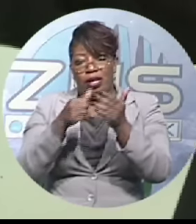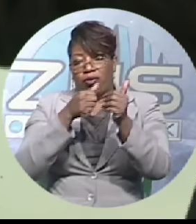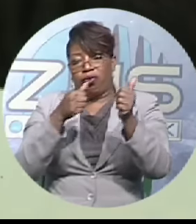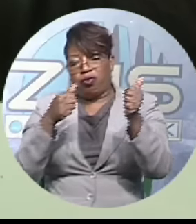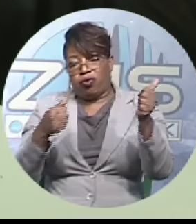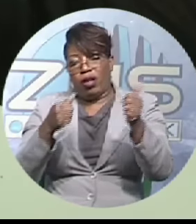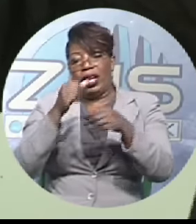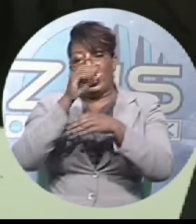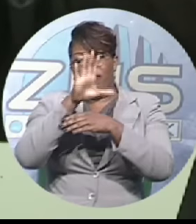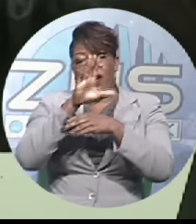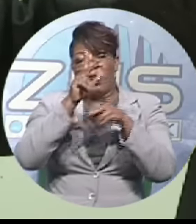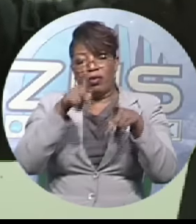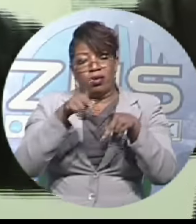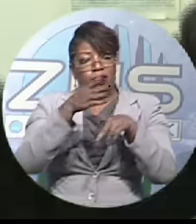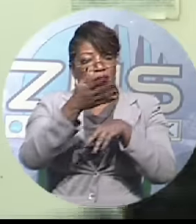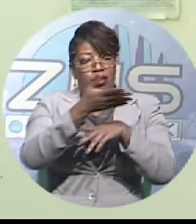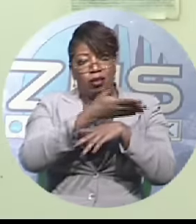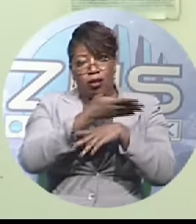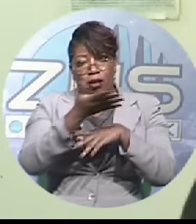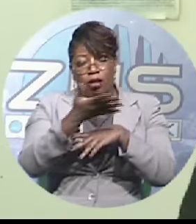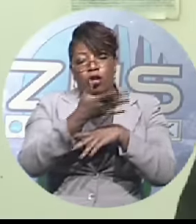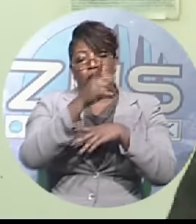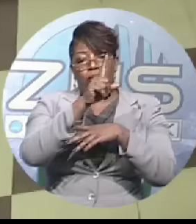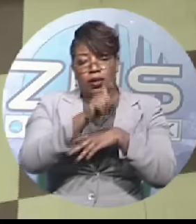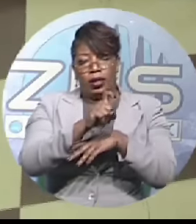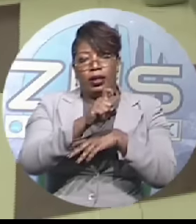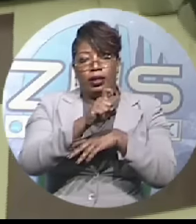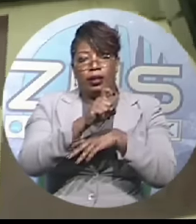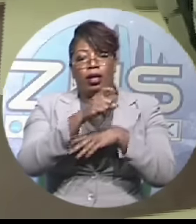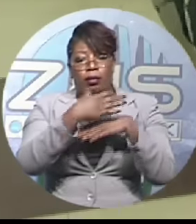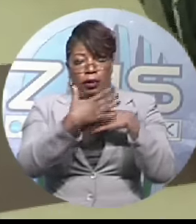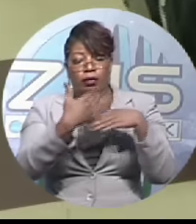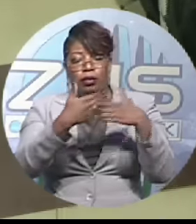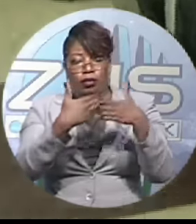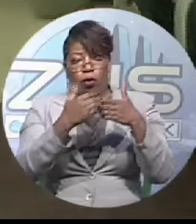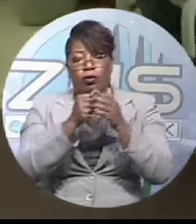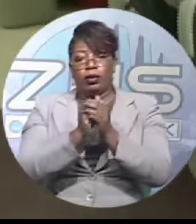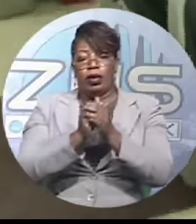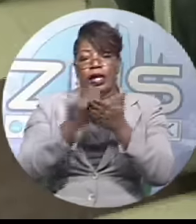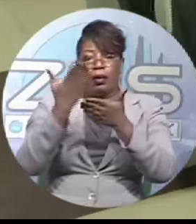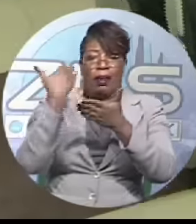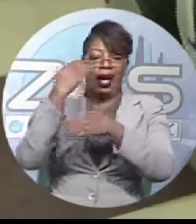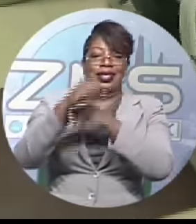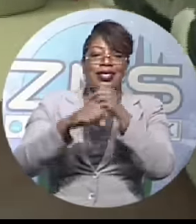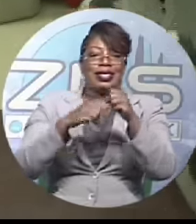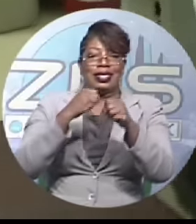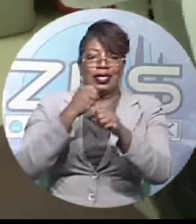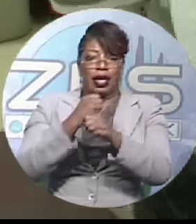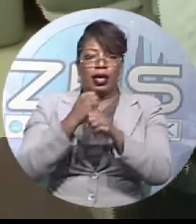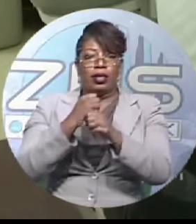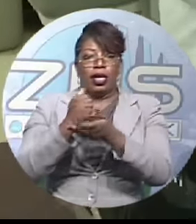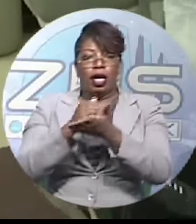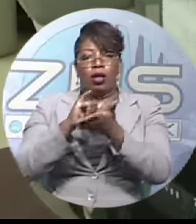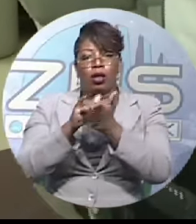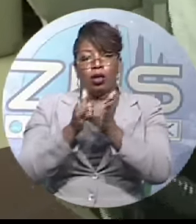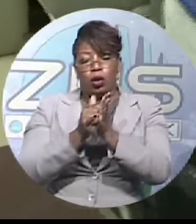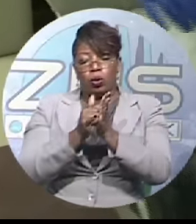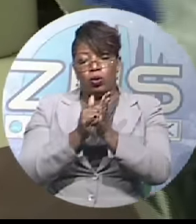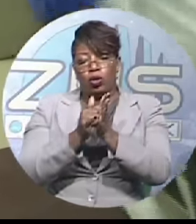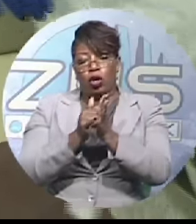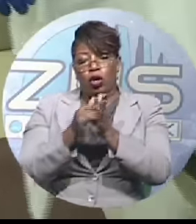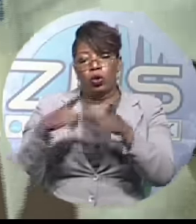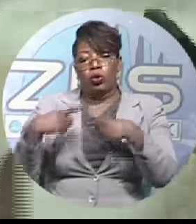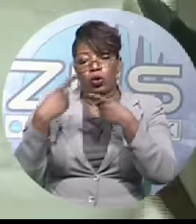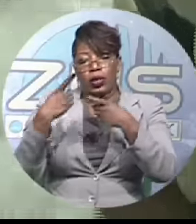five patients who just needed one or two units so that we can get them out of the hospital. Over the years, incentives have been offered to donors, and according to Dr.